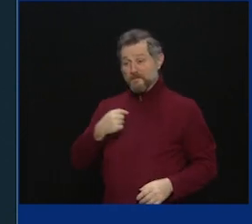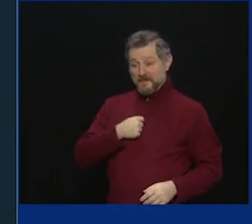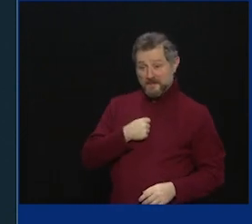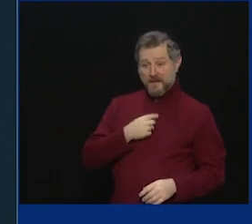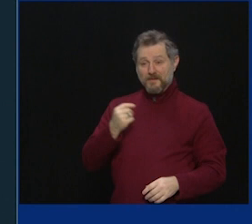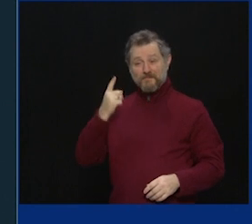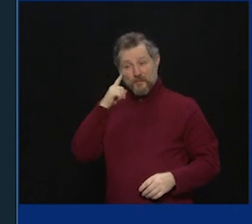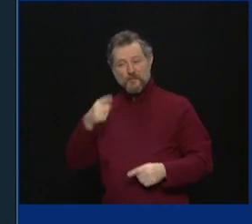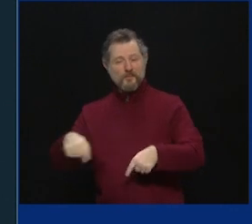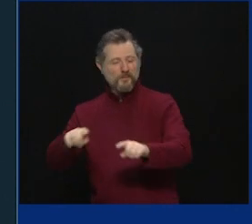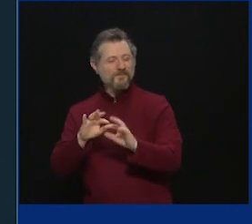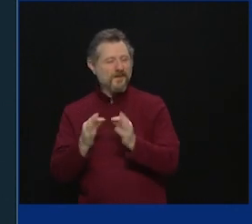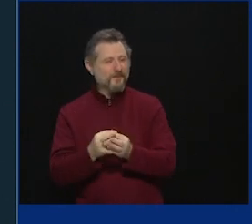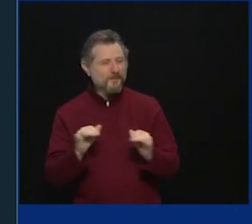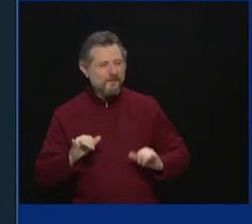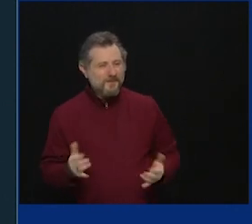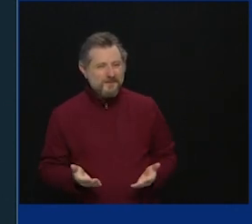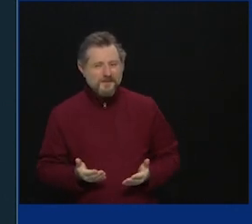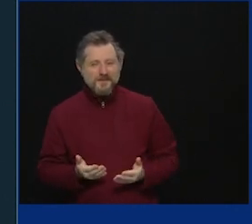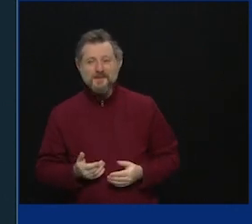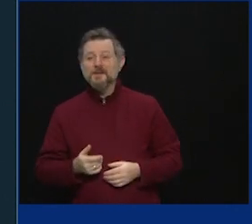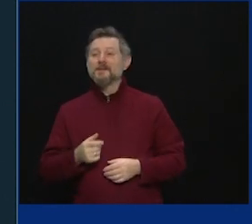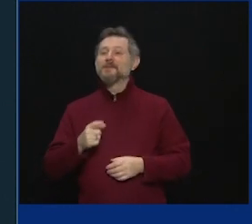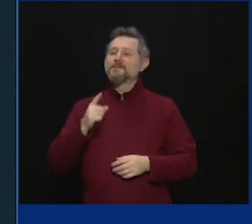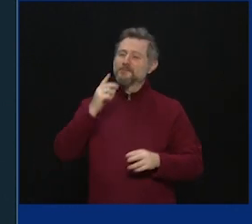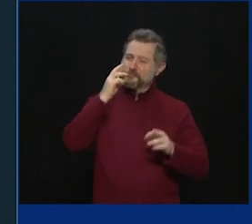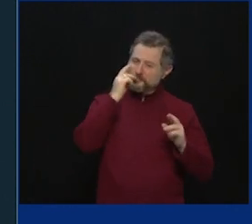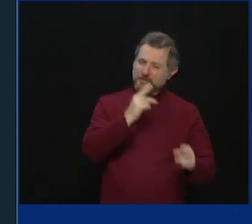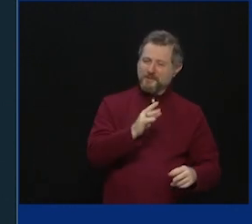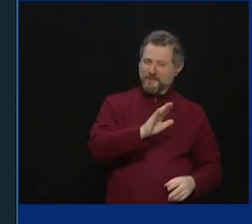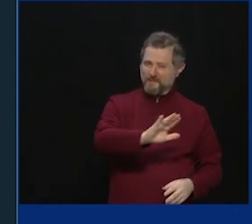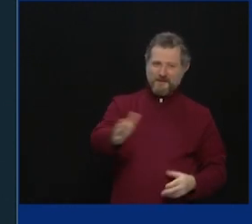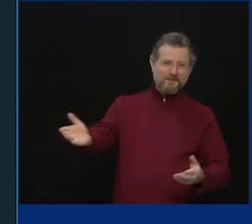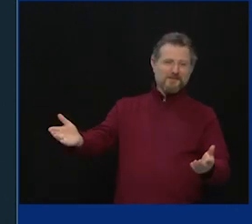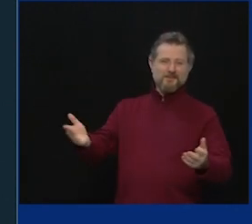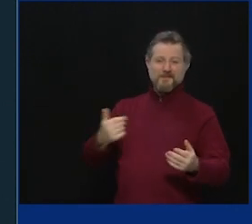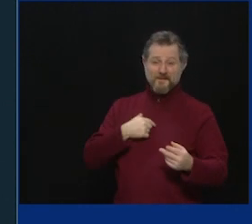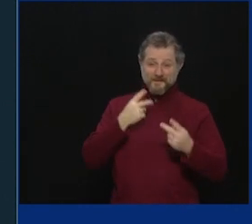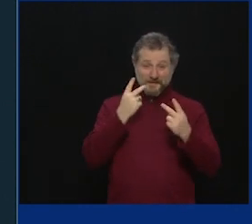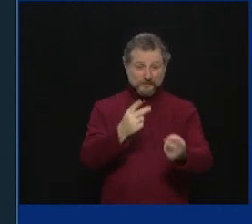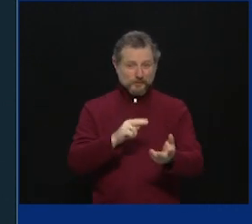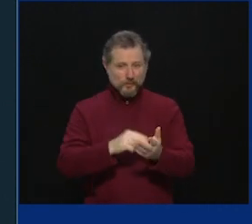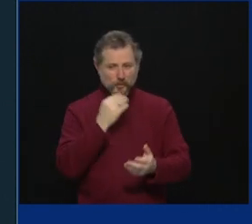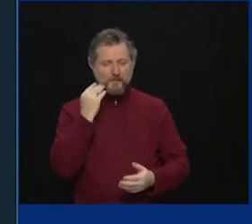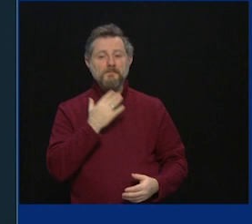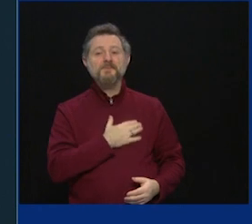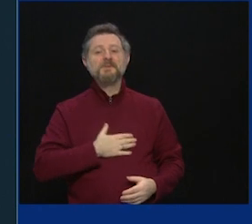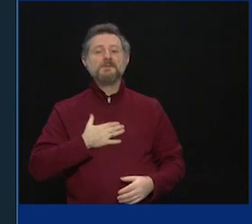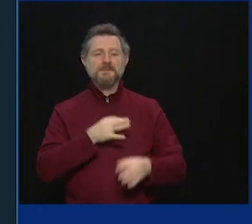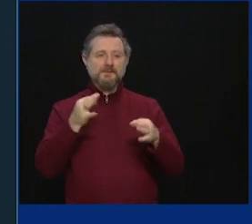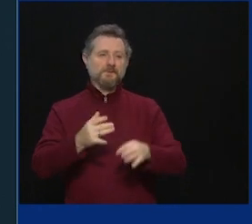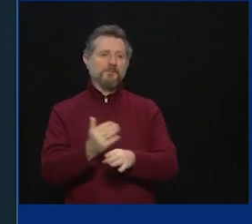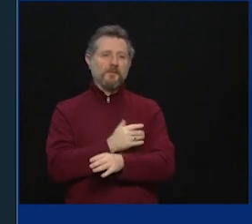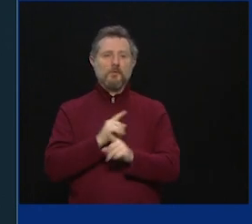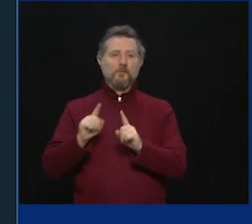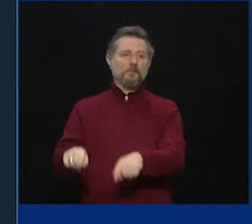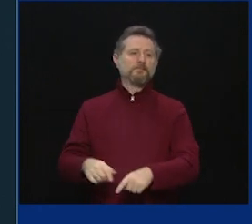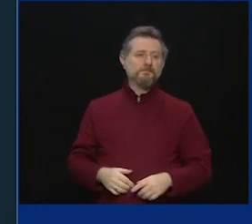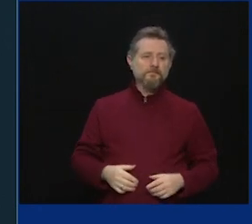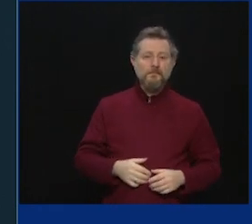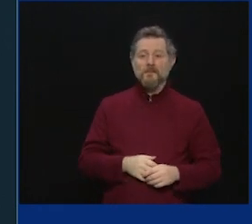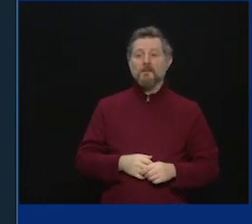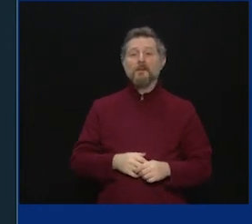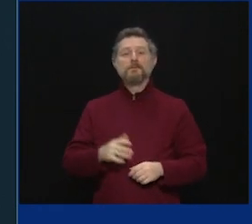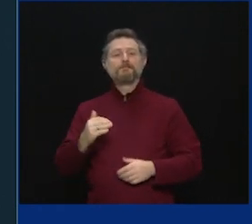about them as you're just making this life or death decision when you visit people in nursing homes. We also have people in